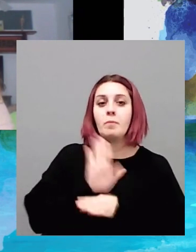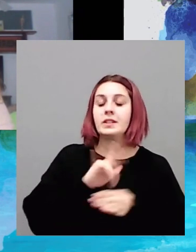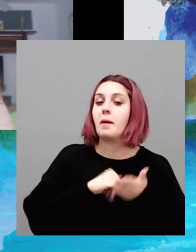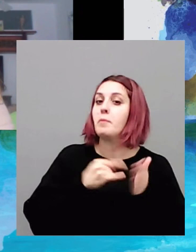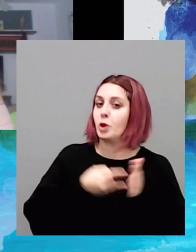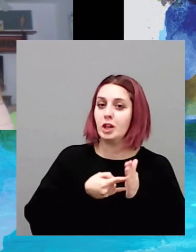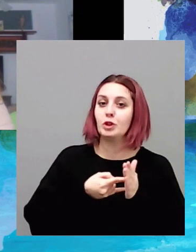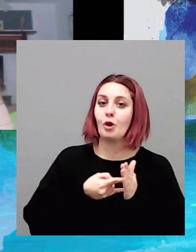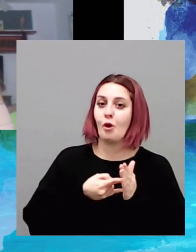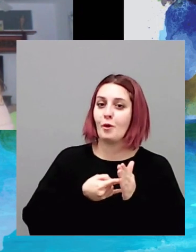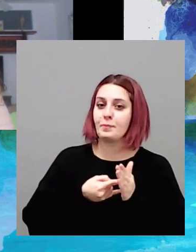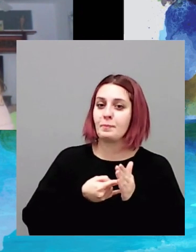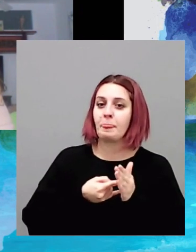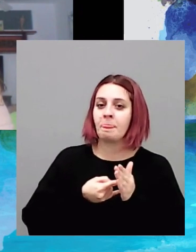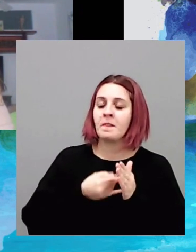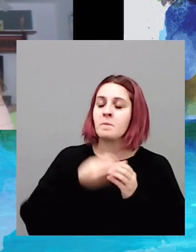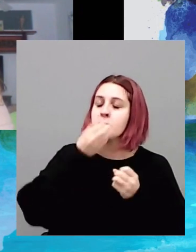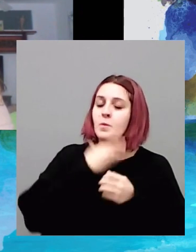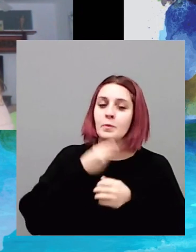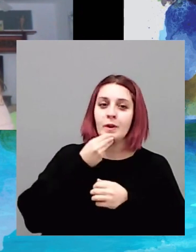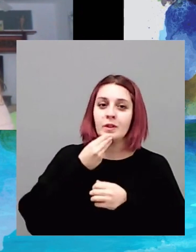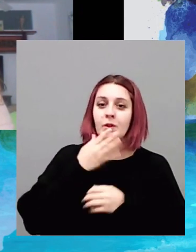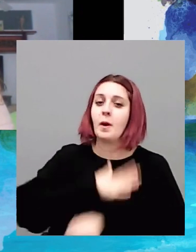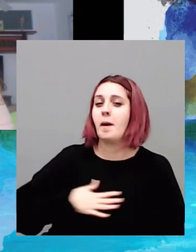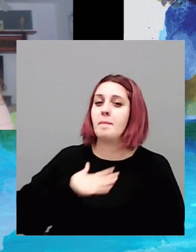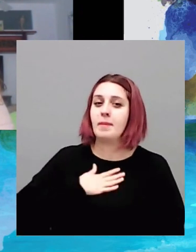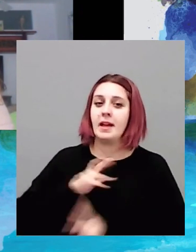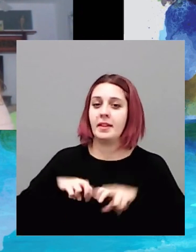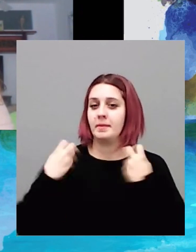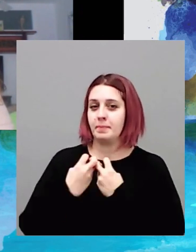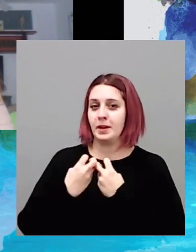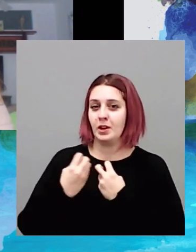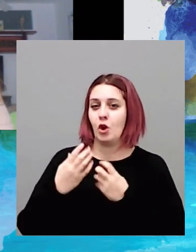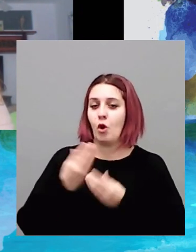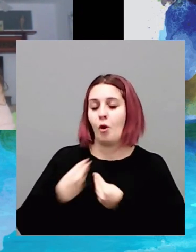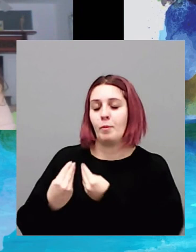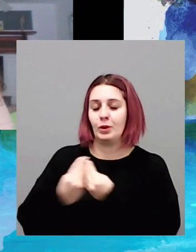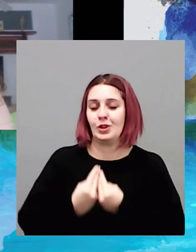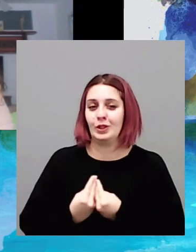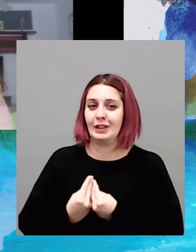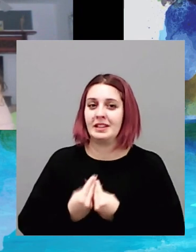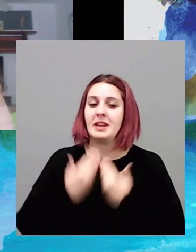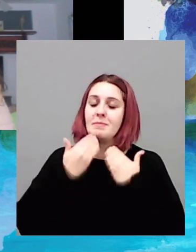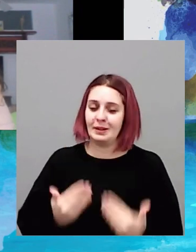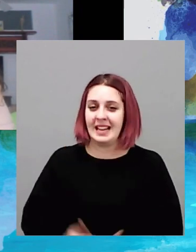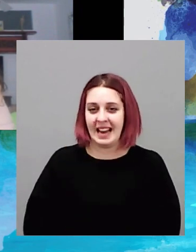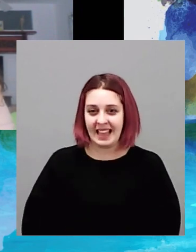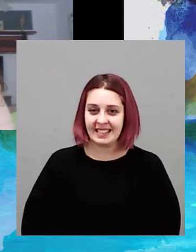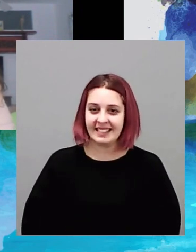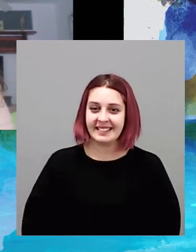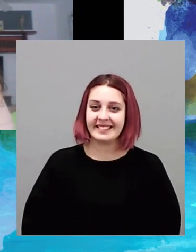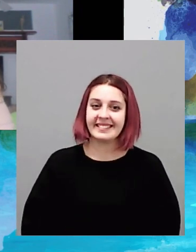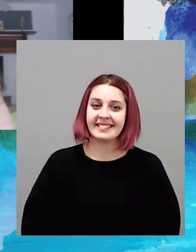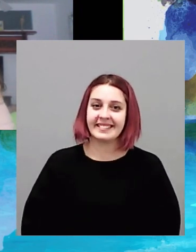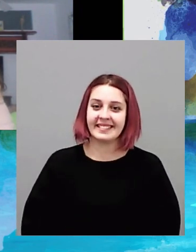showing us a wonderful project. It was my pleasure to share this panel with all of